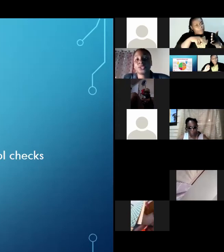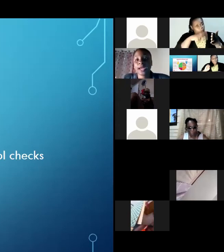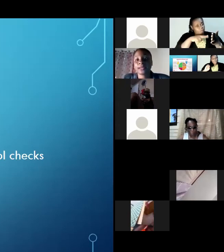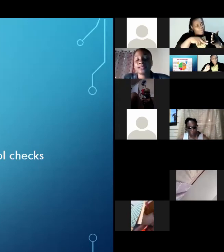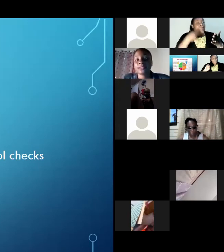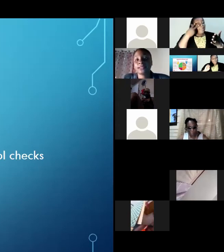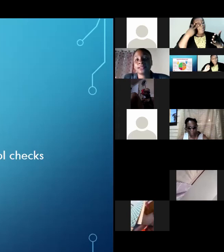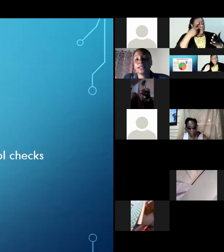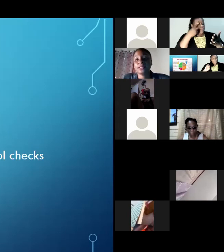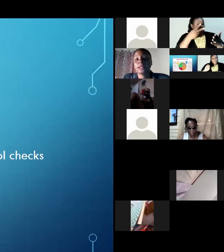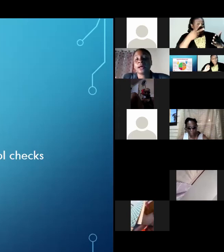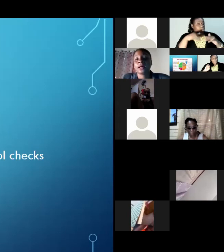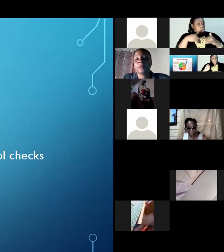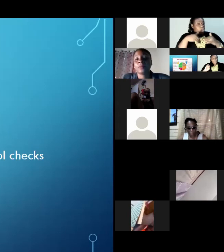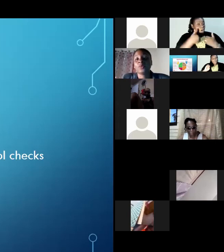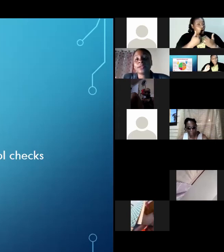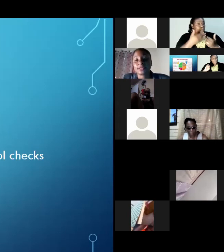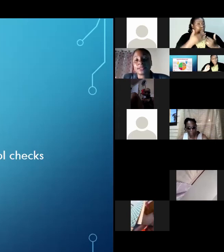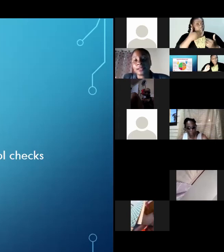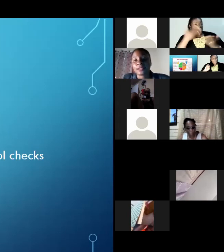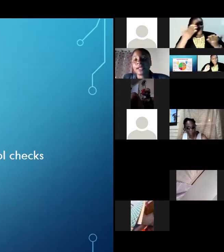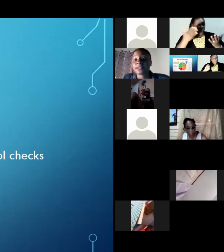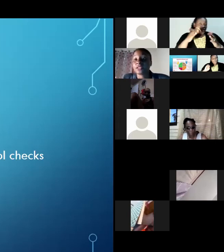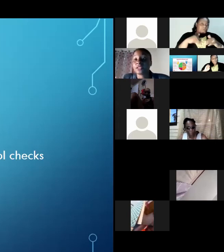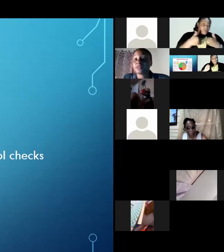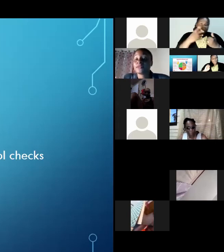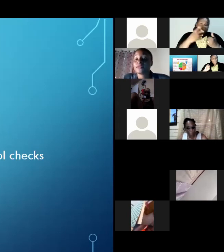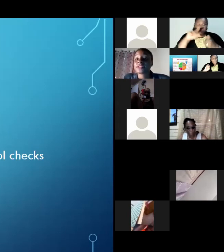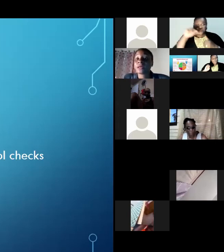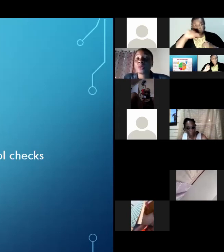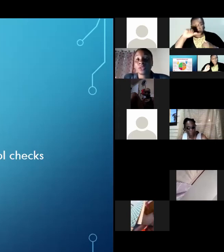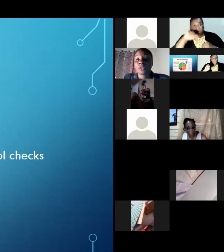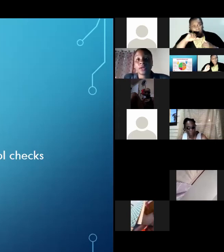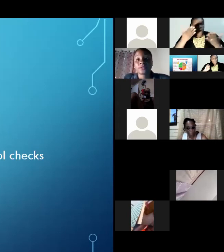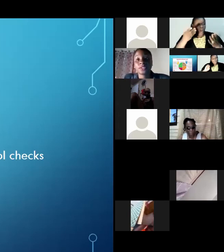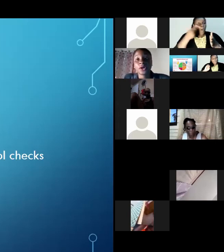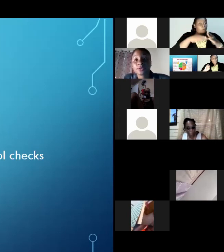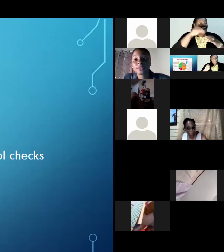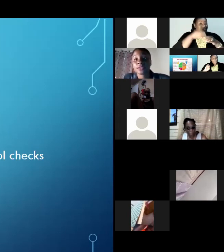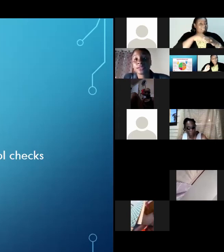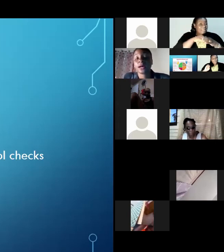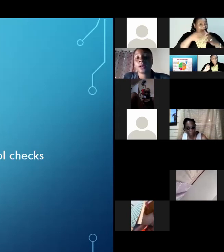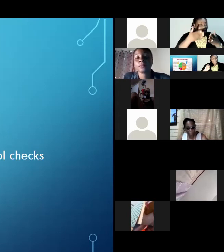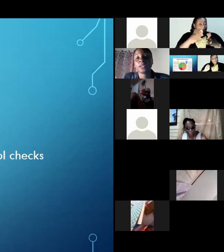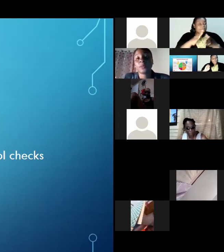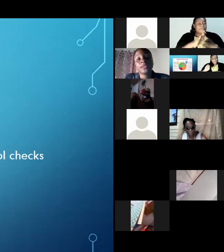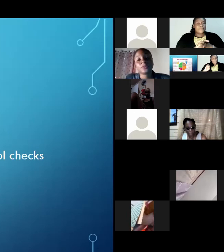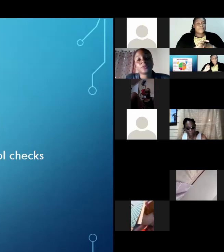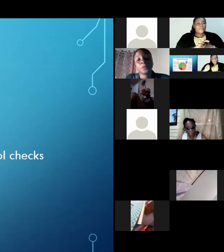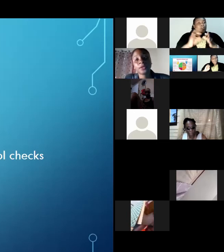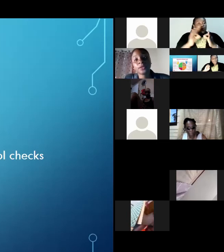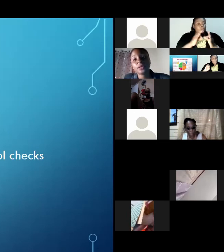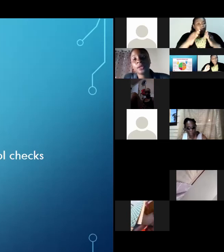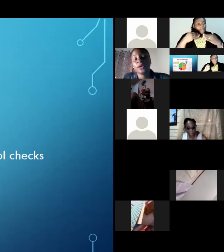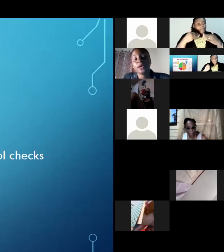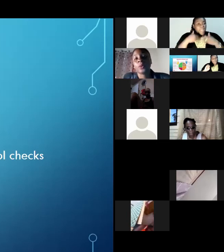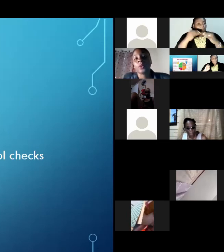and see what is in it. If it's coming with a lot of salt in the way that it's